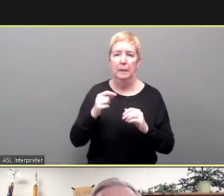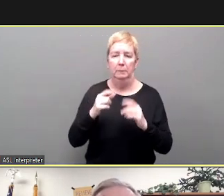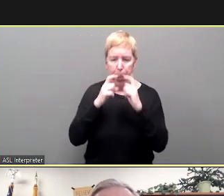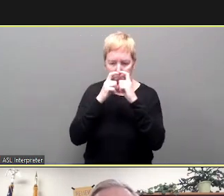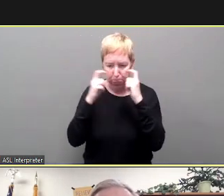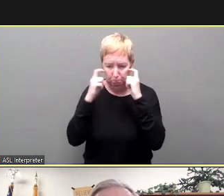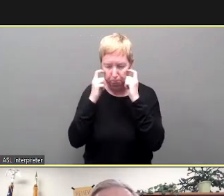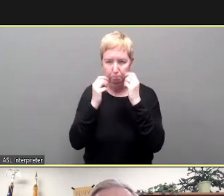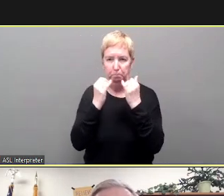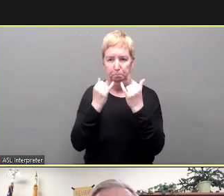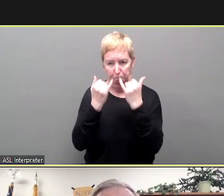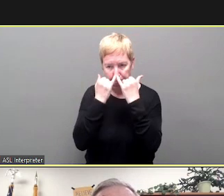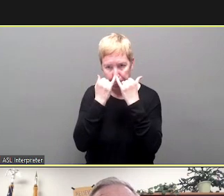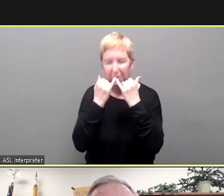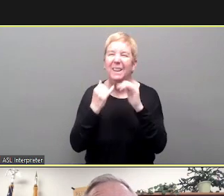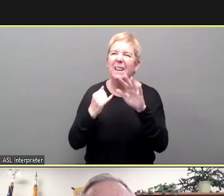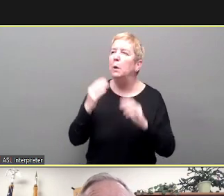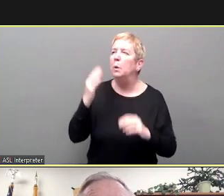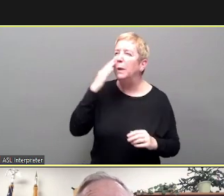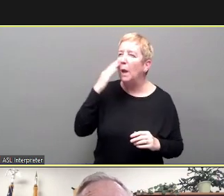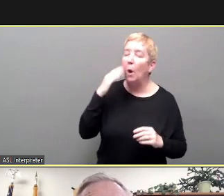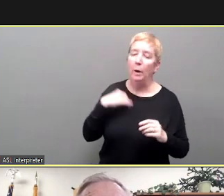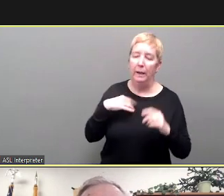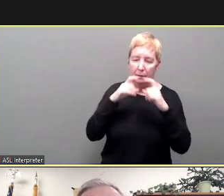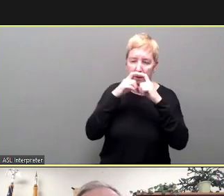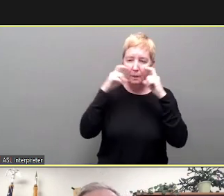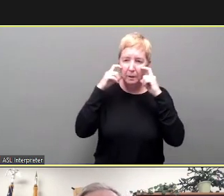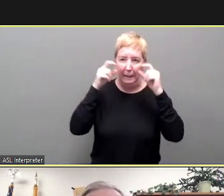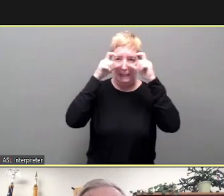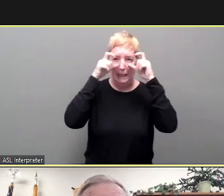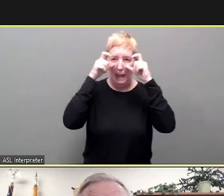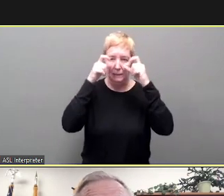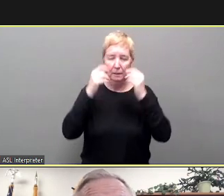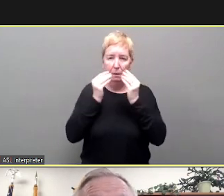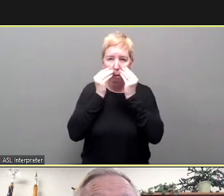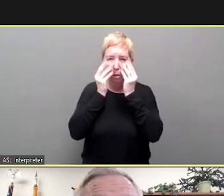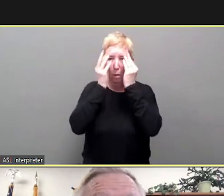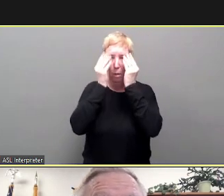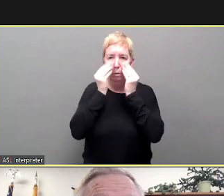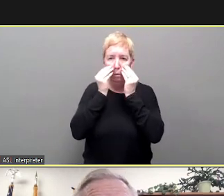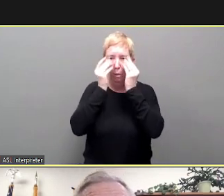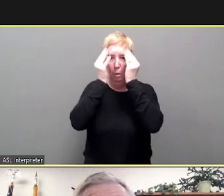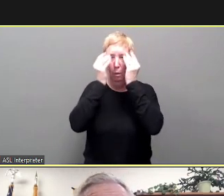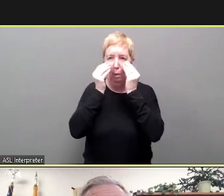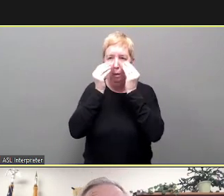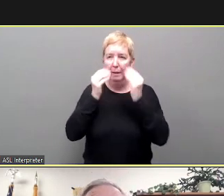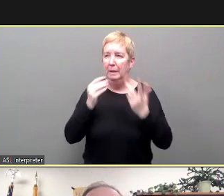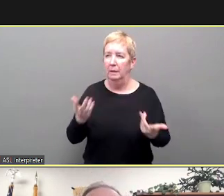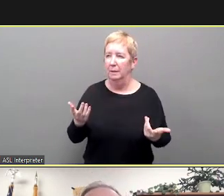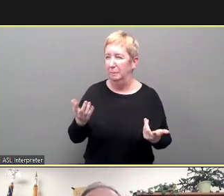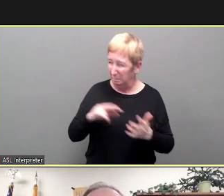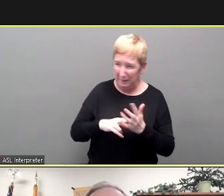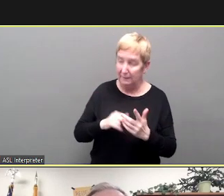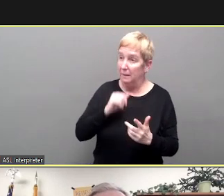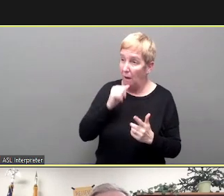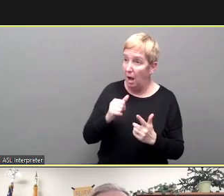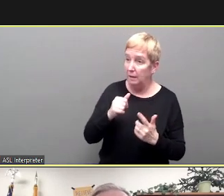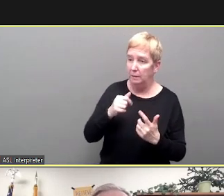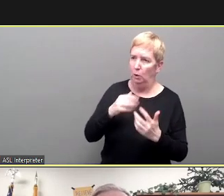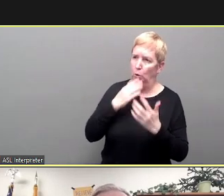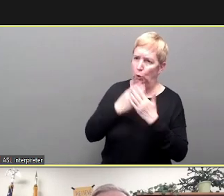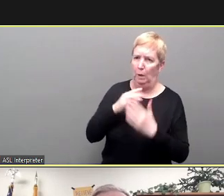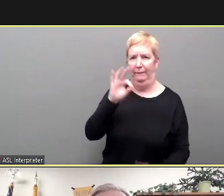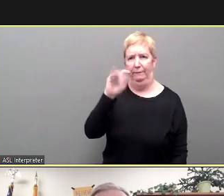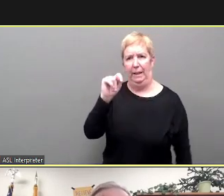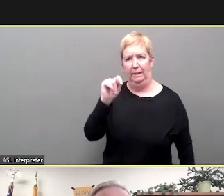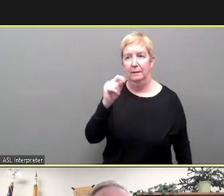wearing a mask that fogs up our glasses really badly. And, you know, that's not a tight fitting mask, unfortunately. It means that air is